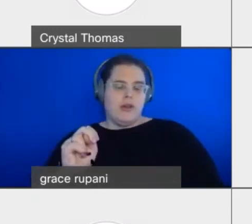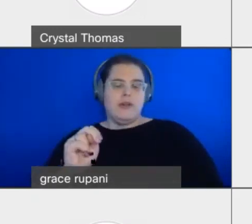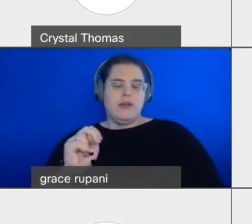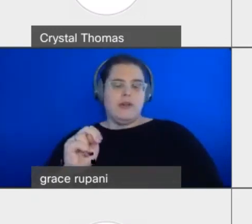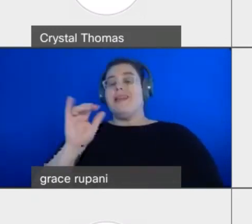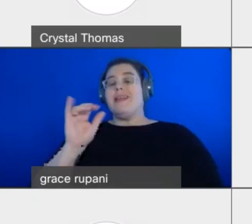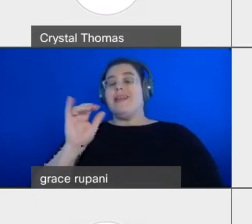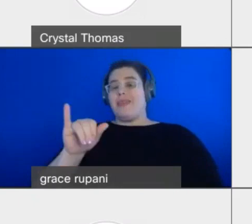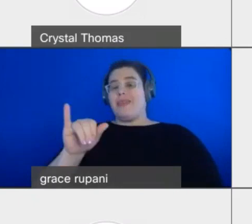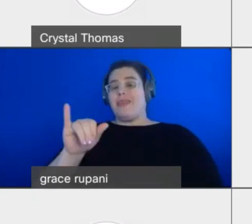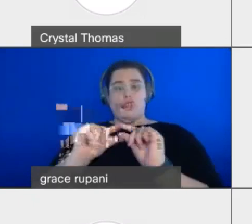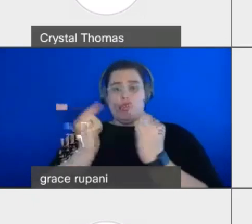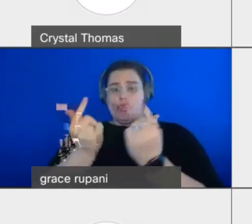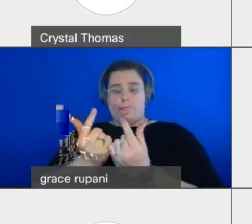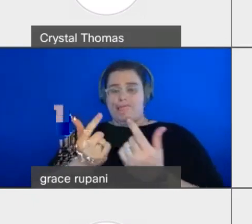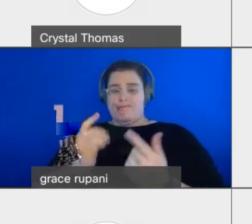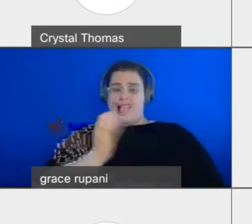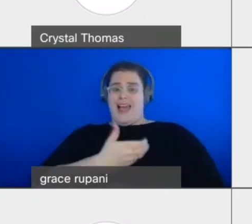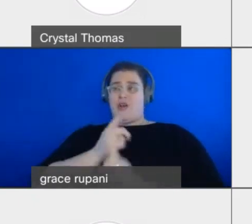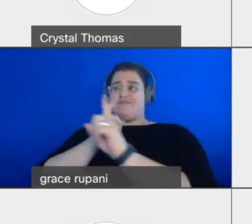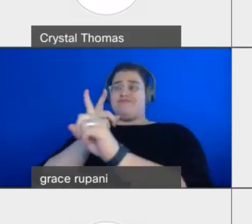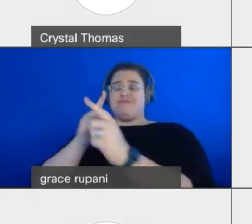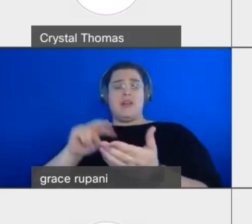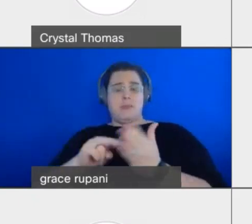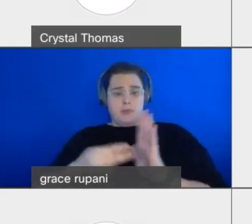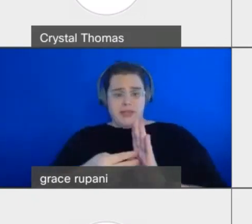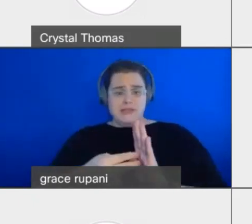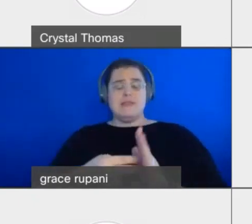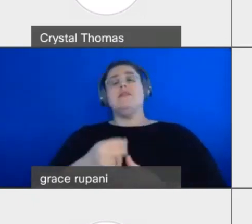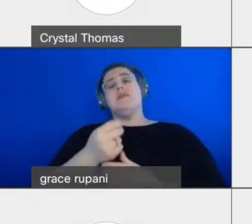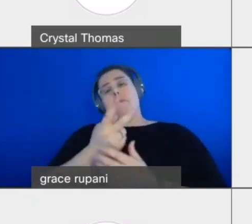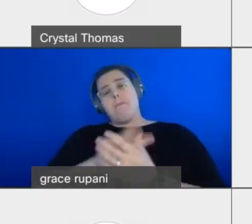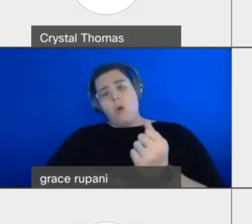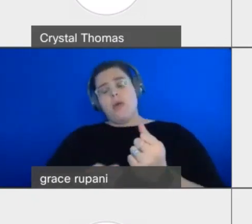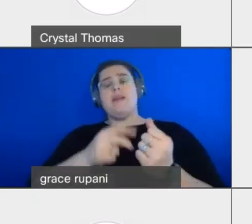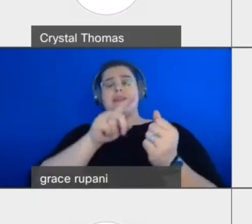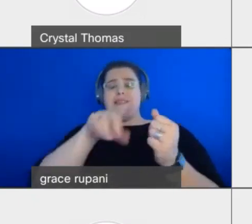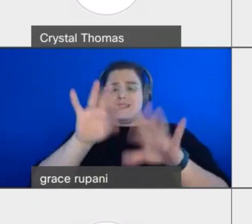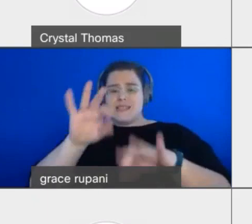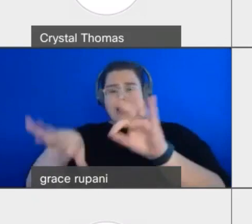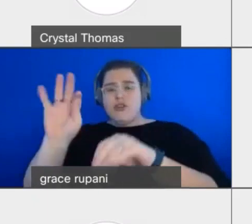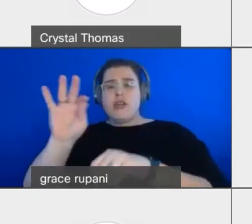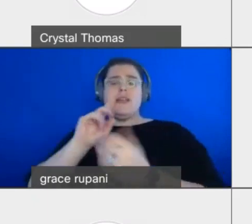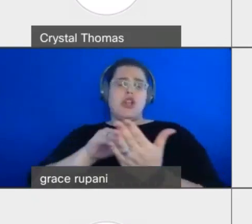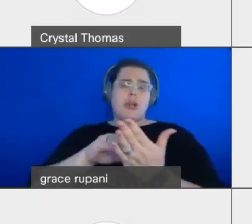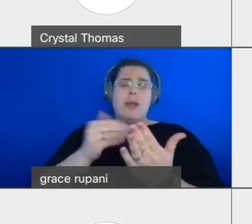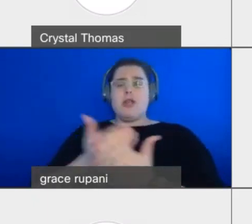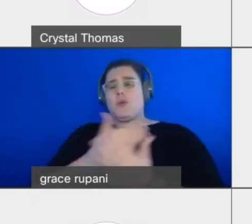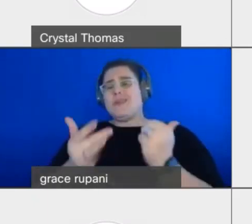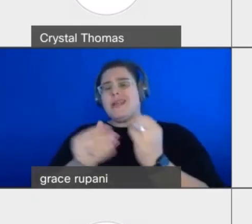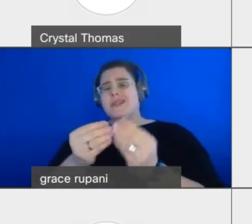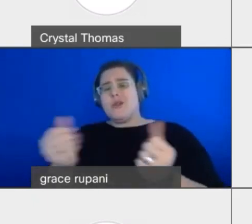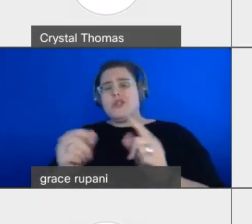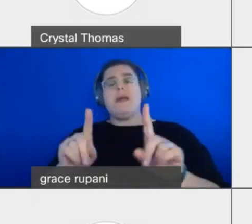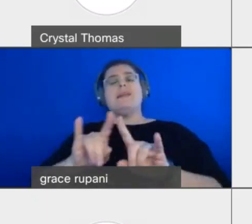is, in addition to discovery and learning of emerging tech solutions, to also create strategies amongst stakeholders of